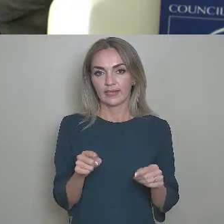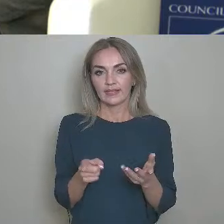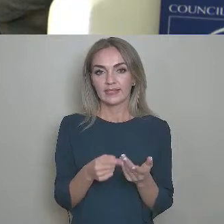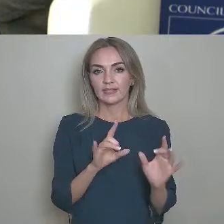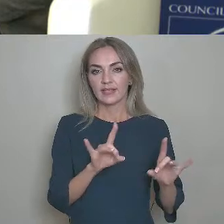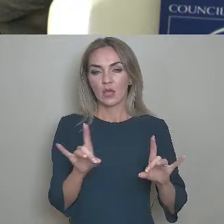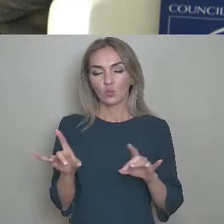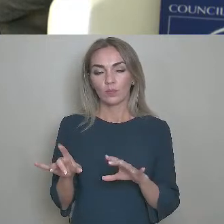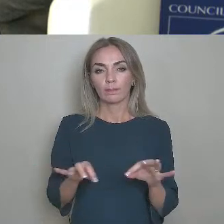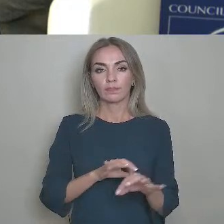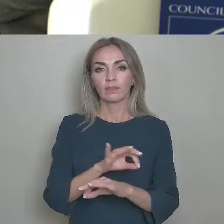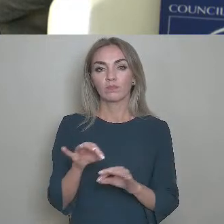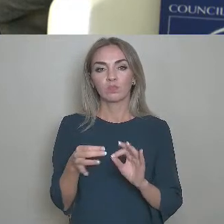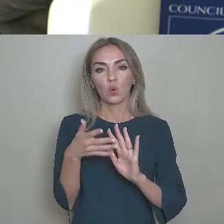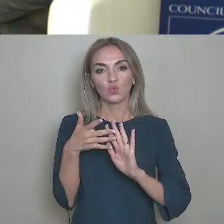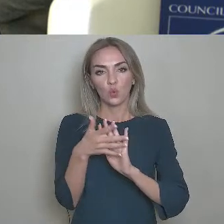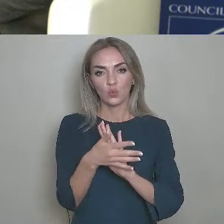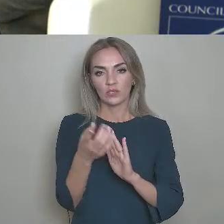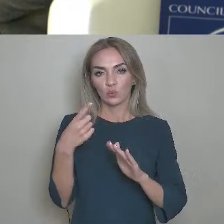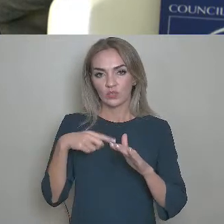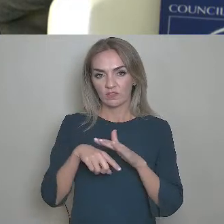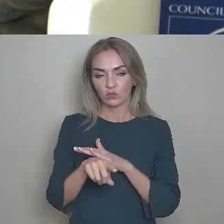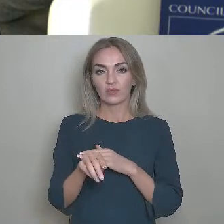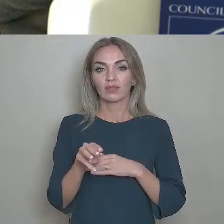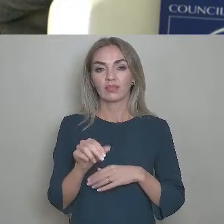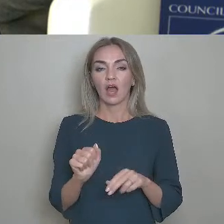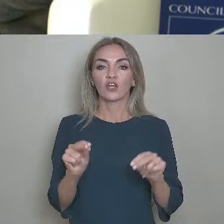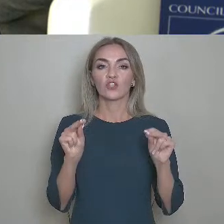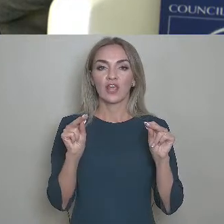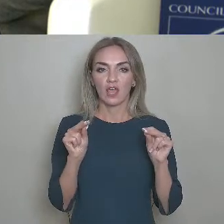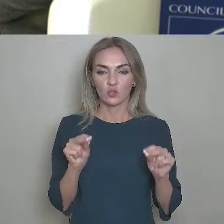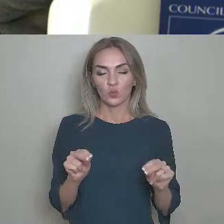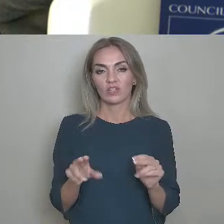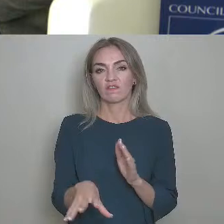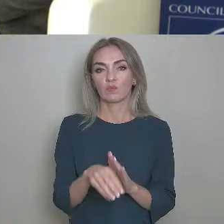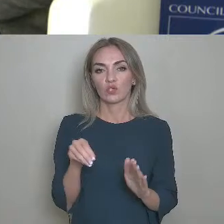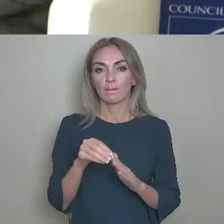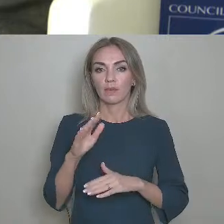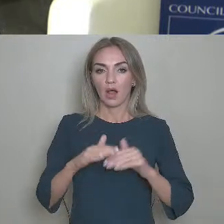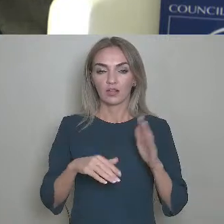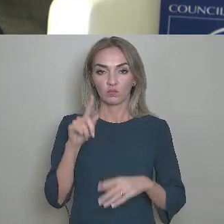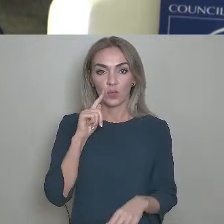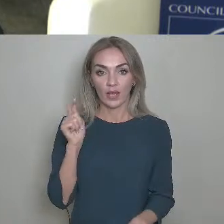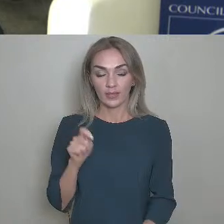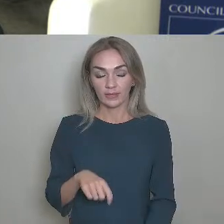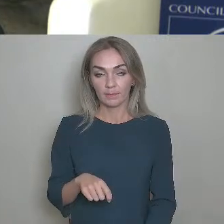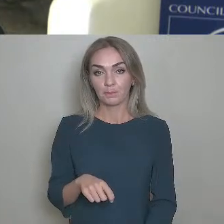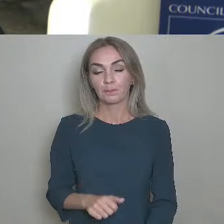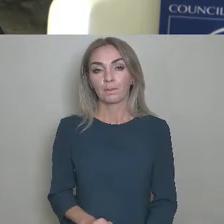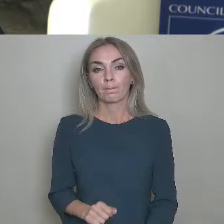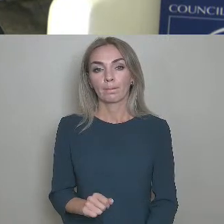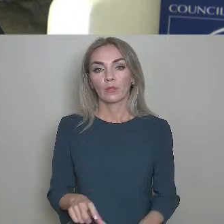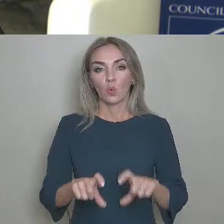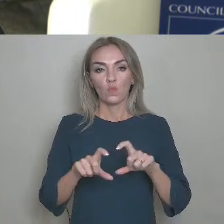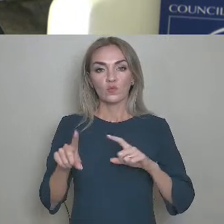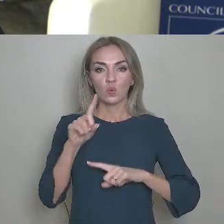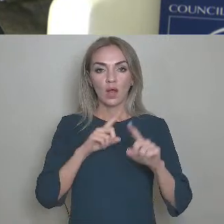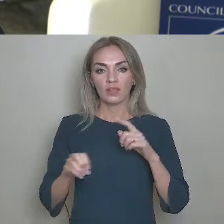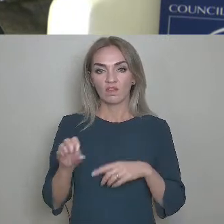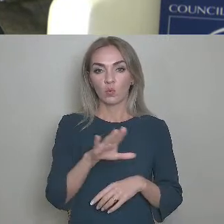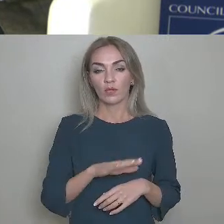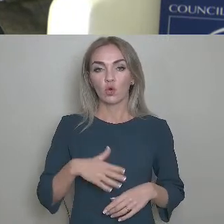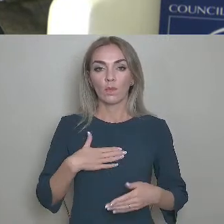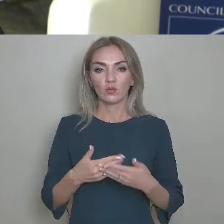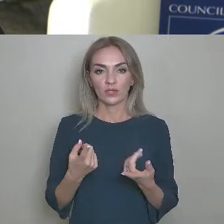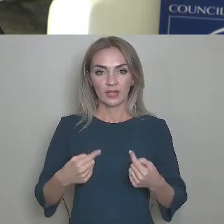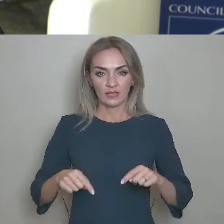of webinars has been organized by the project of support of transparency,